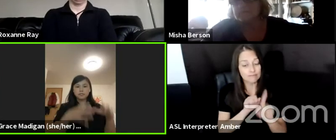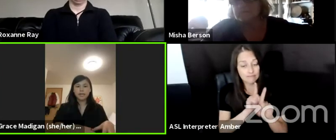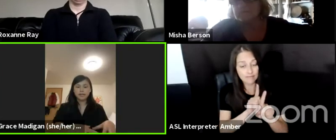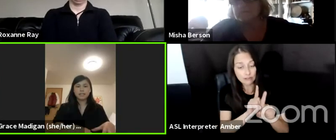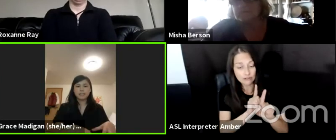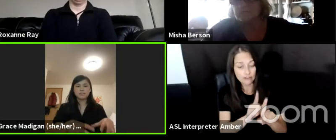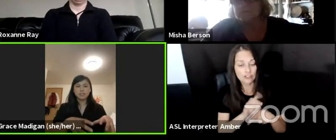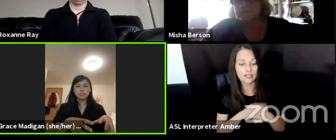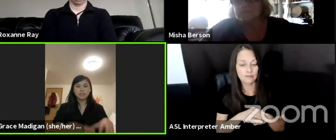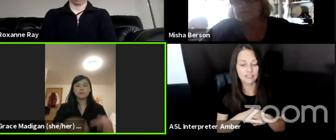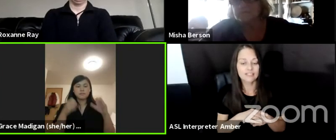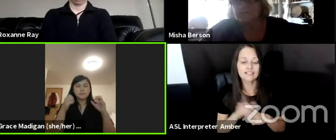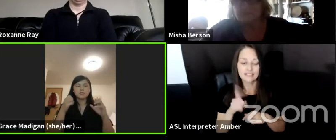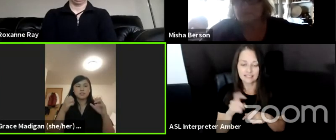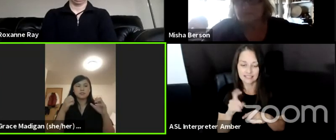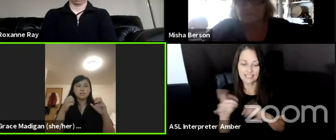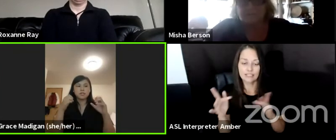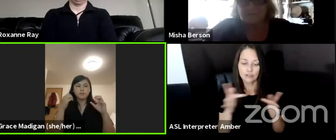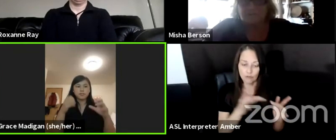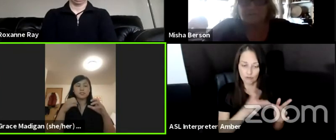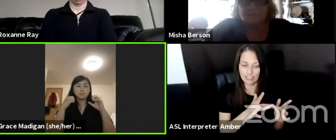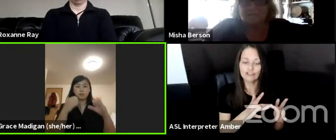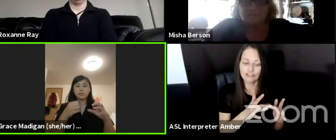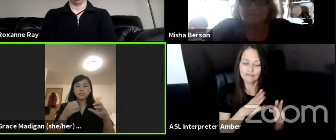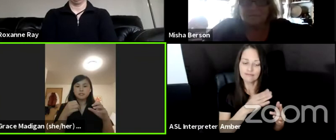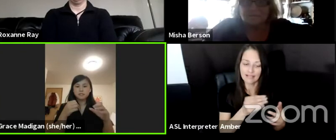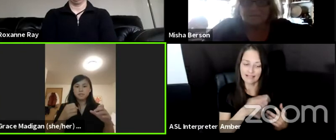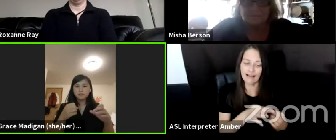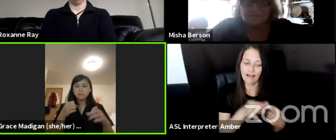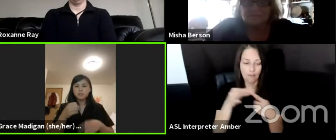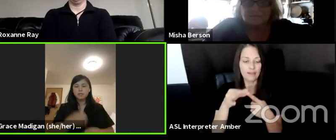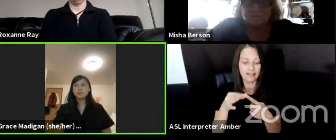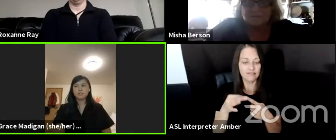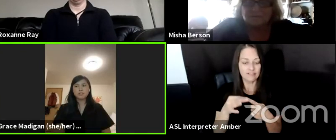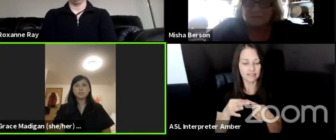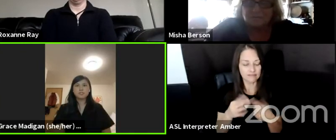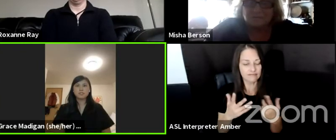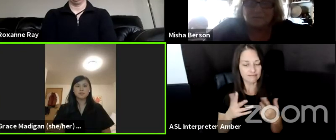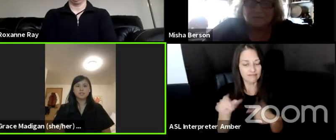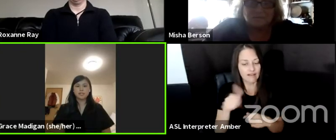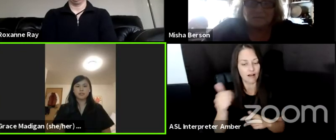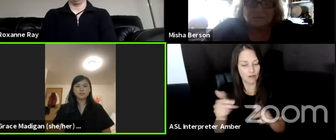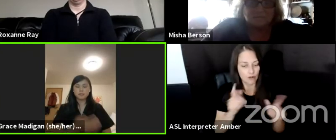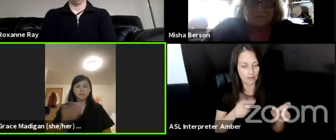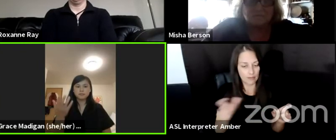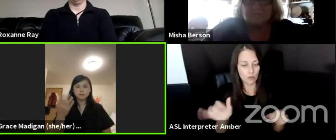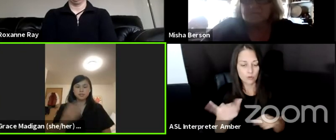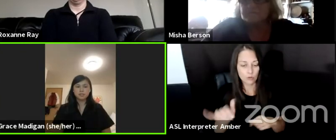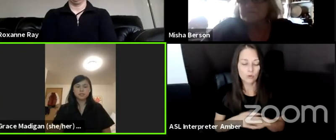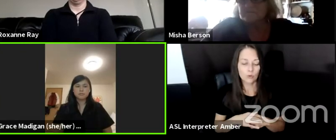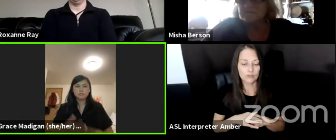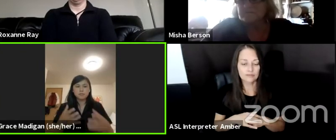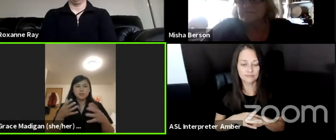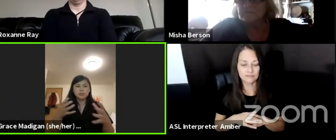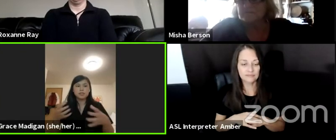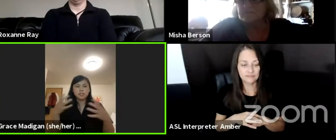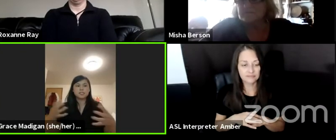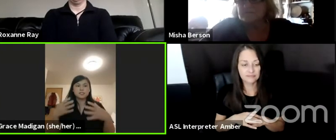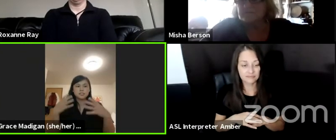that they're reaching back down and uplifting those voices and supporting those people who are interested in this, because as we're seeing,